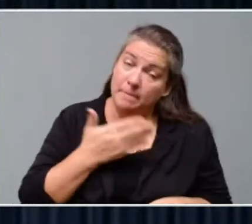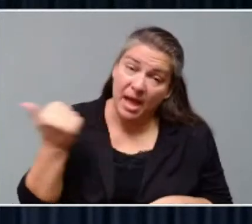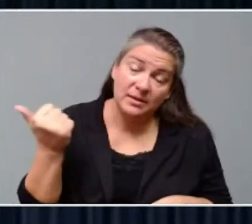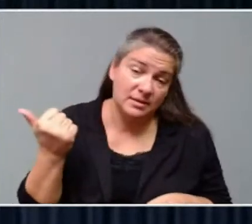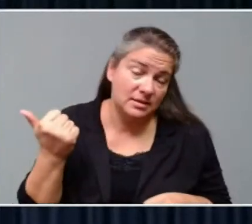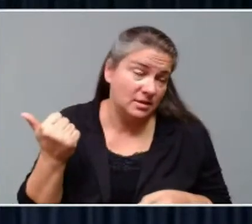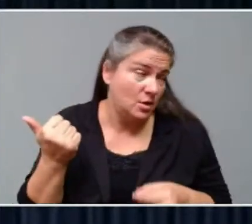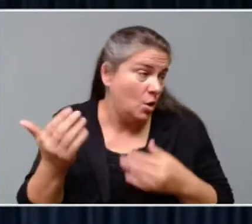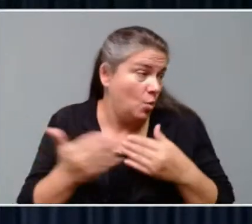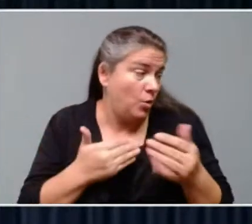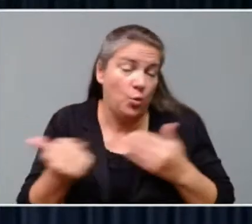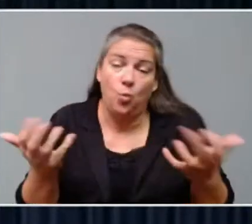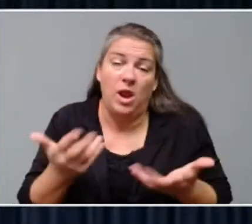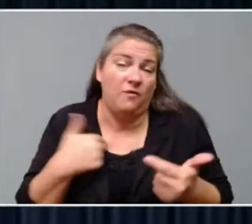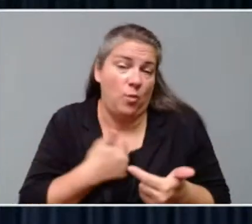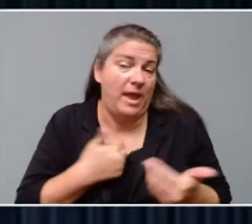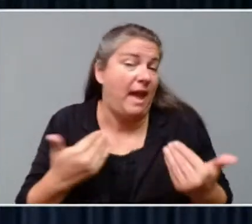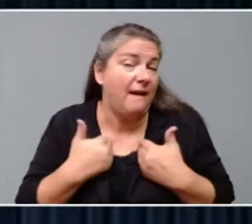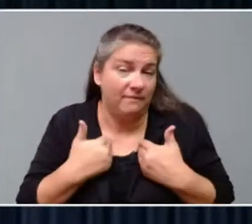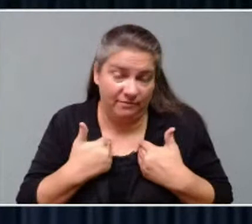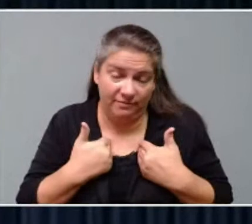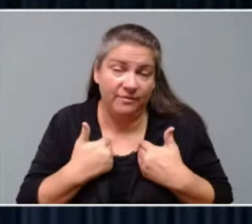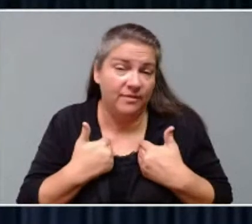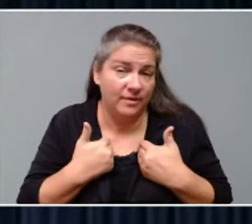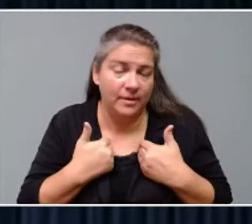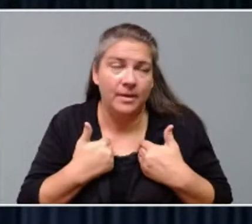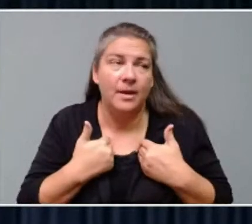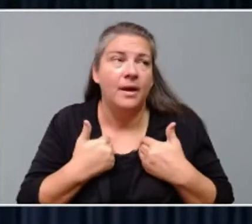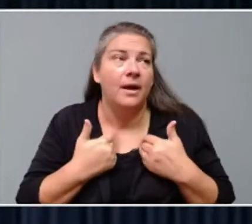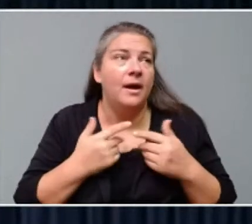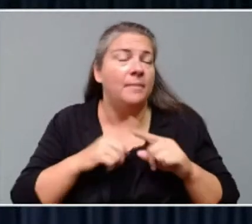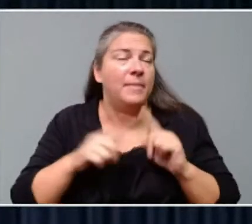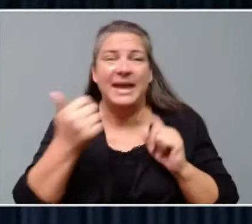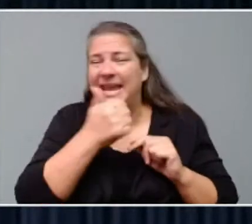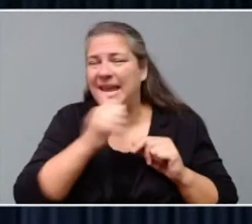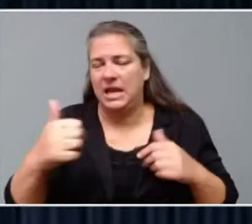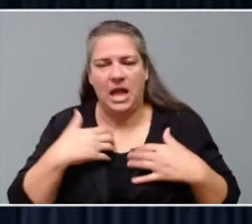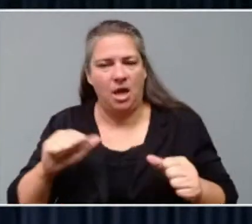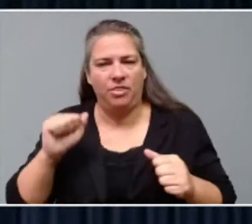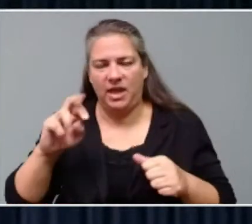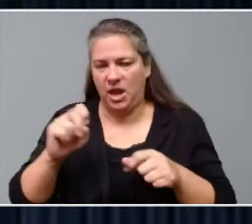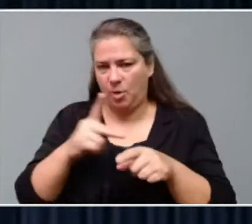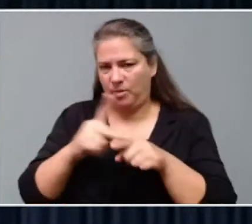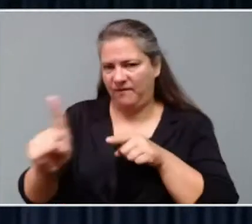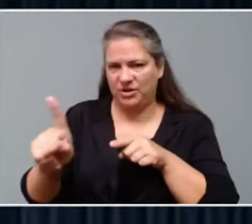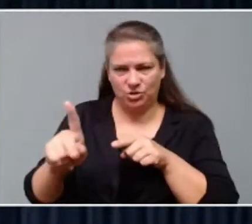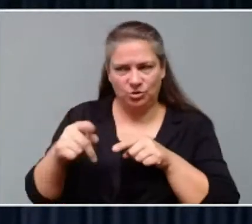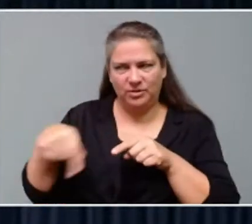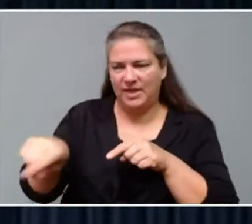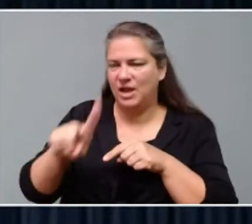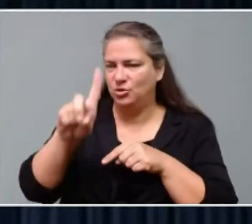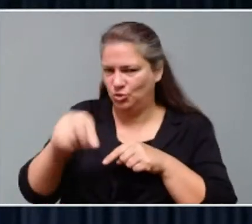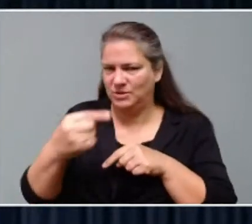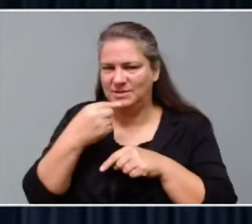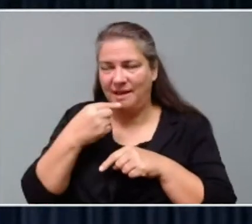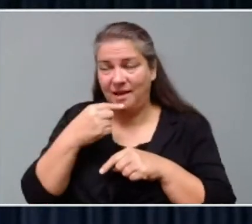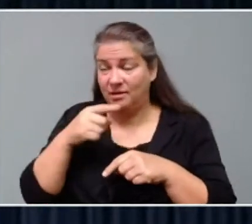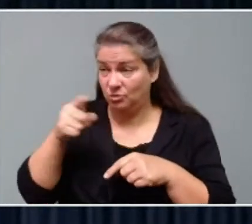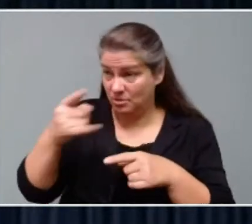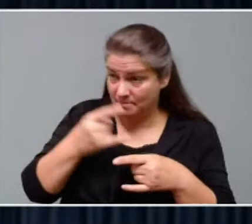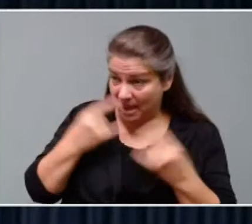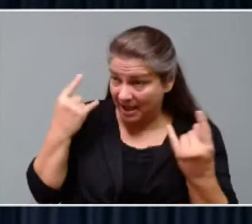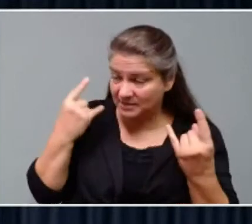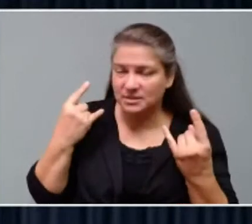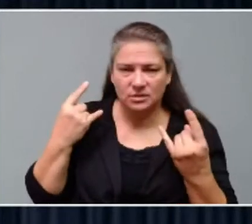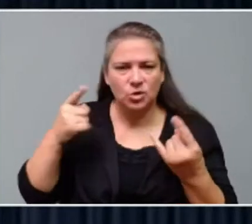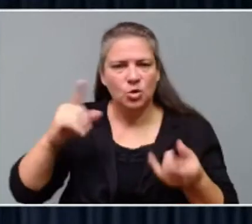we have, but I think any healthcare professional would say when people mask, you reduce the